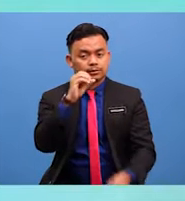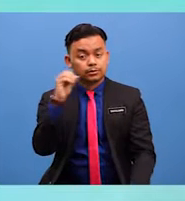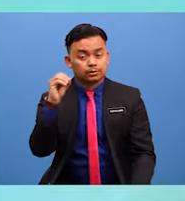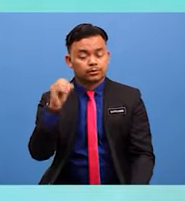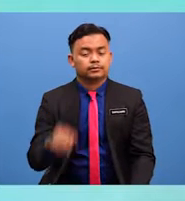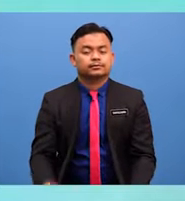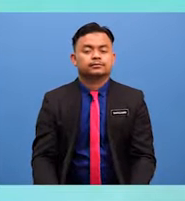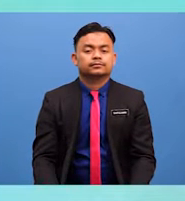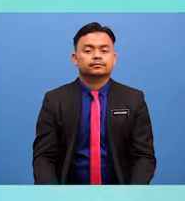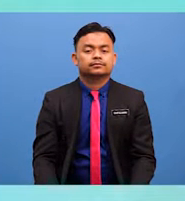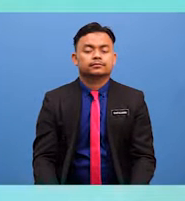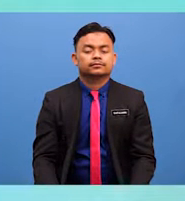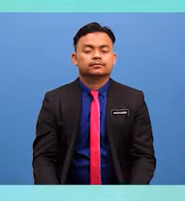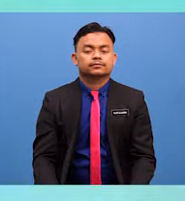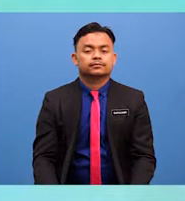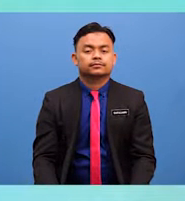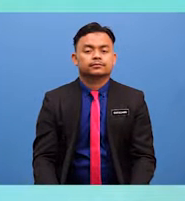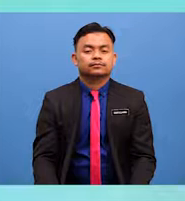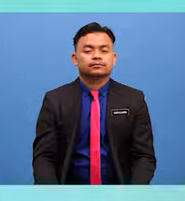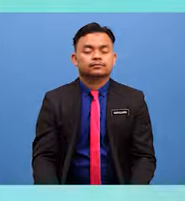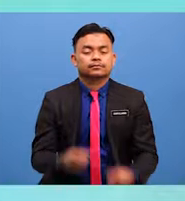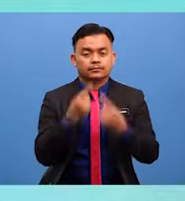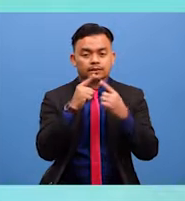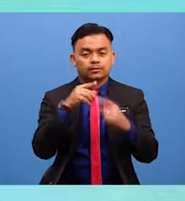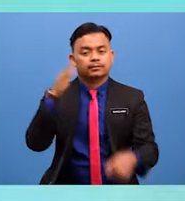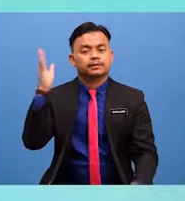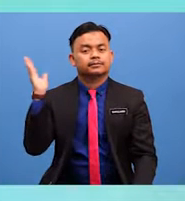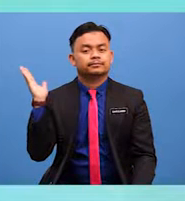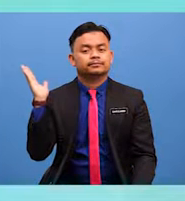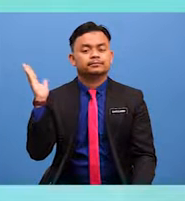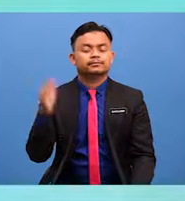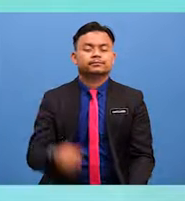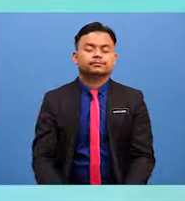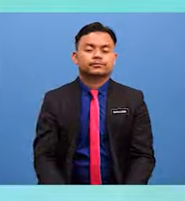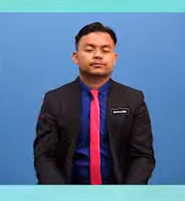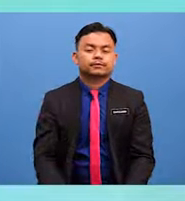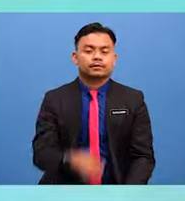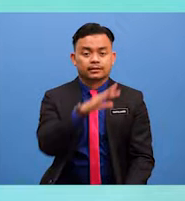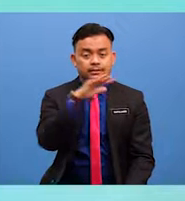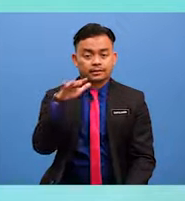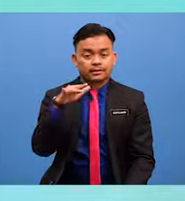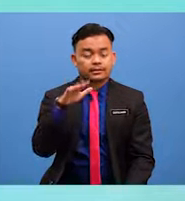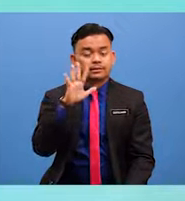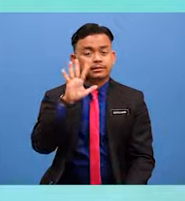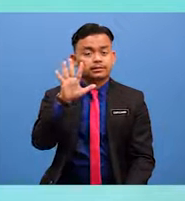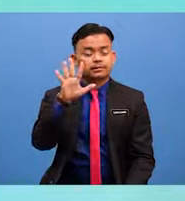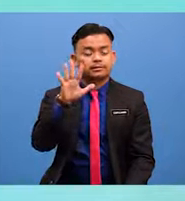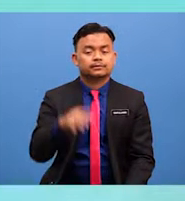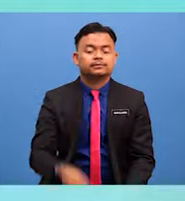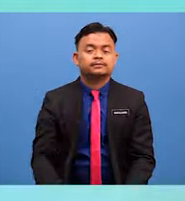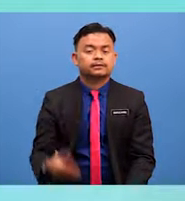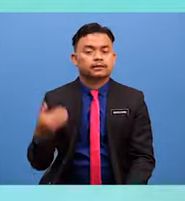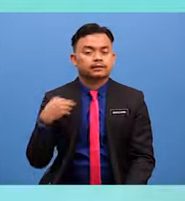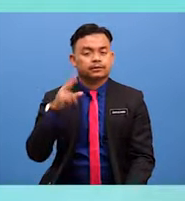The answers are uses and lives. In sentence five, there are also two